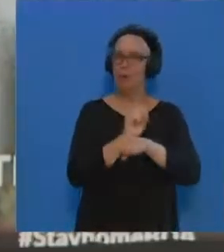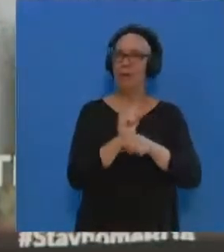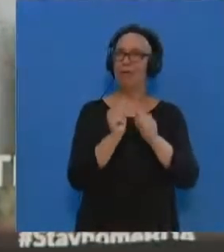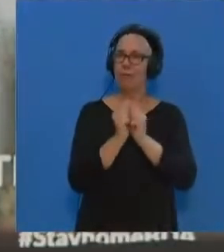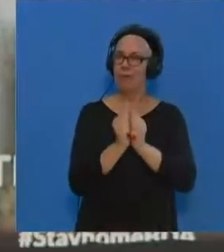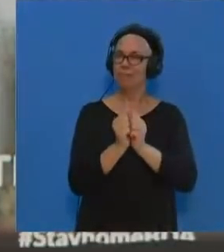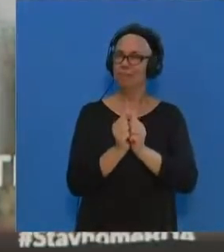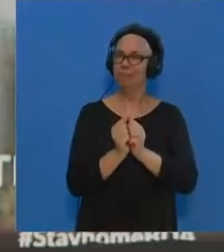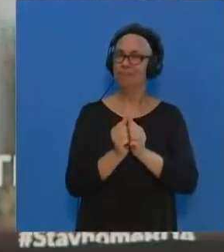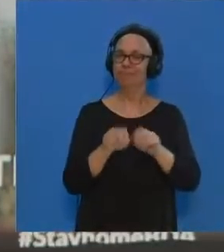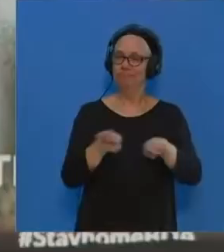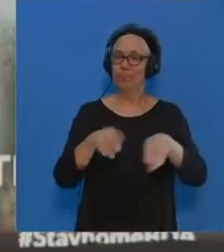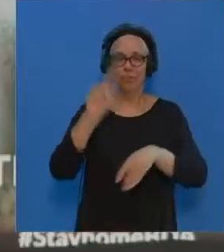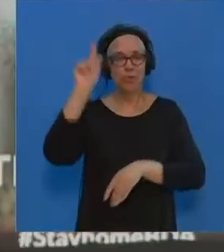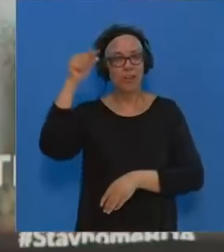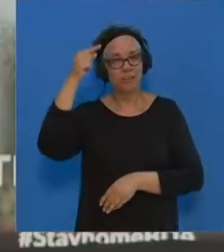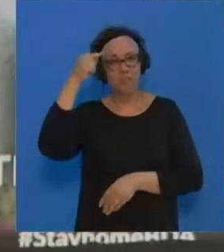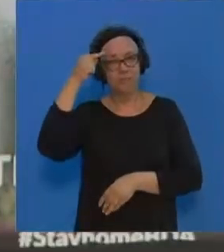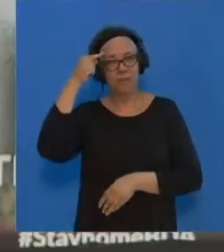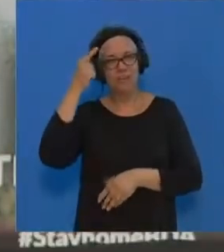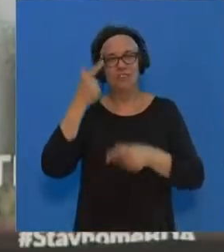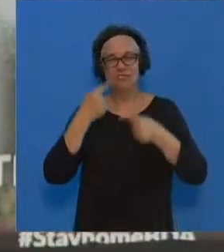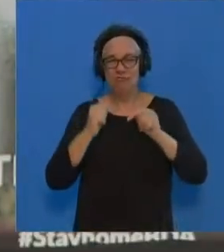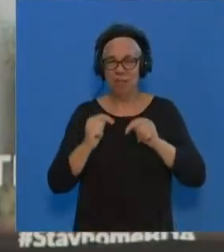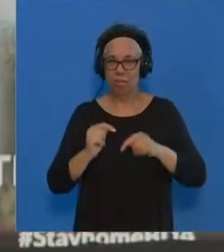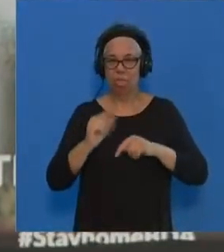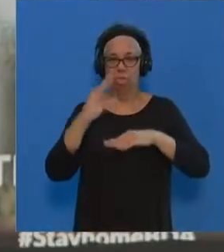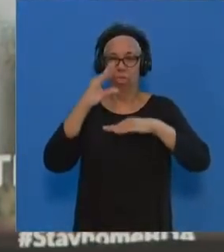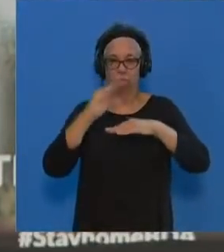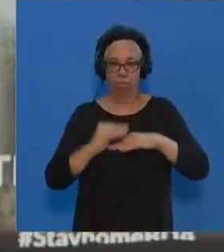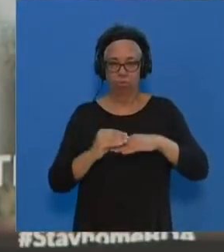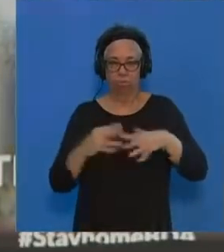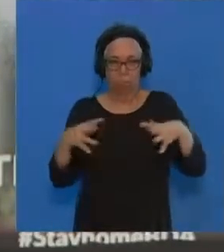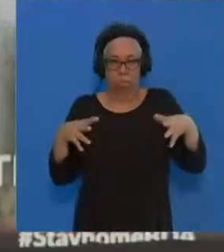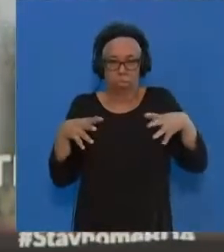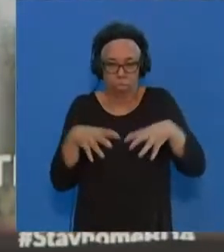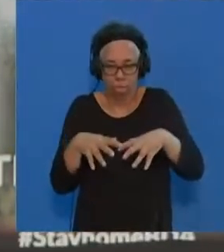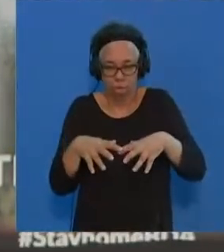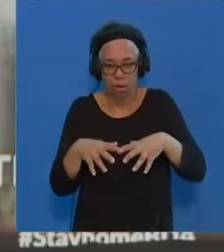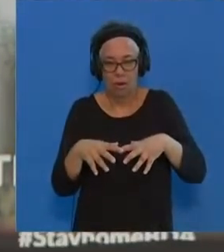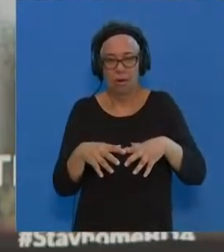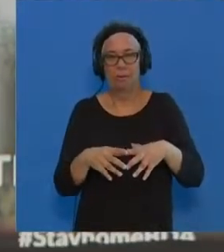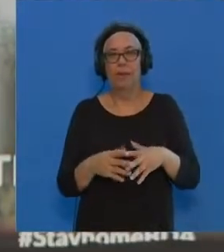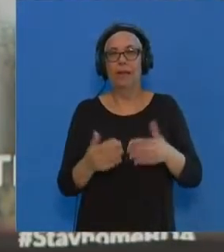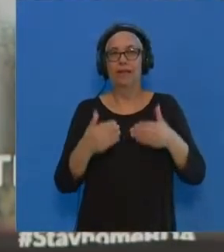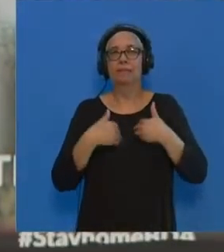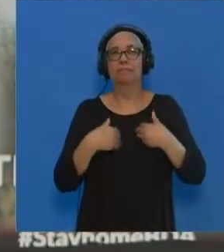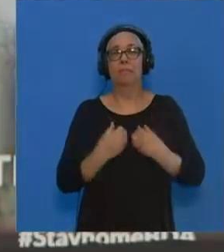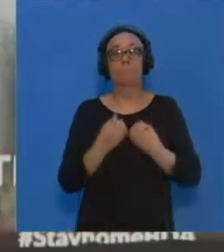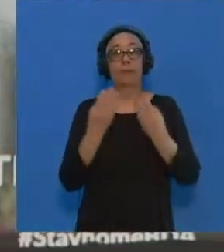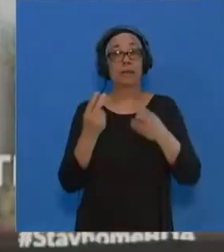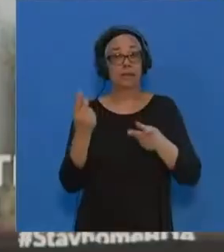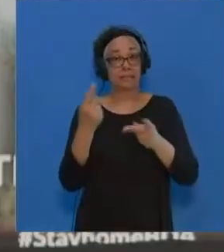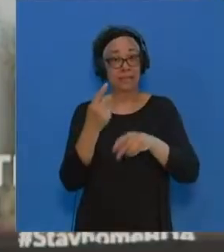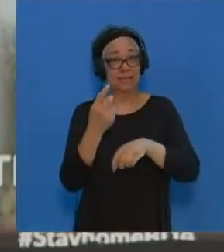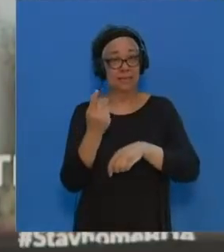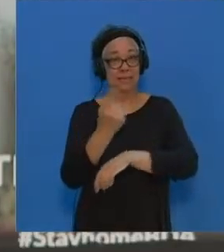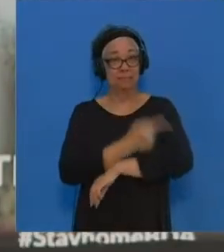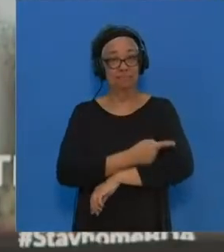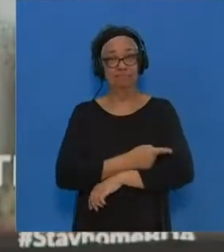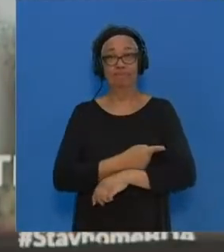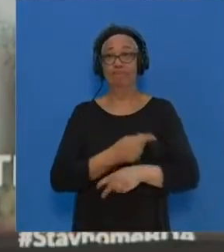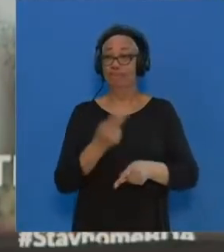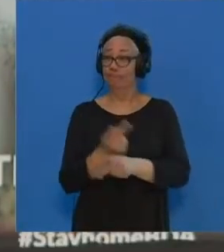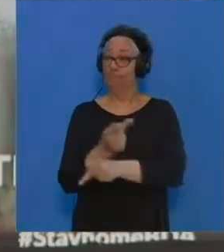to try to make sure that reduce congestion by providing discount days on multiple days. The necessity